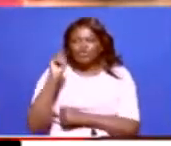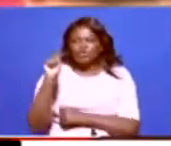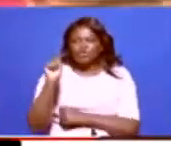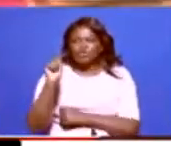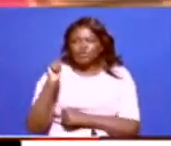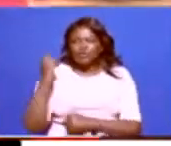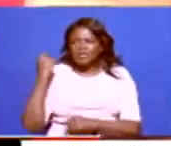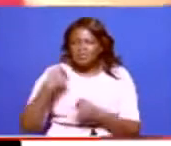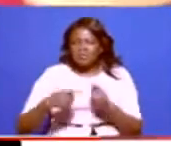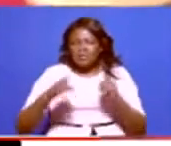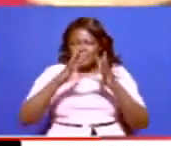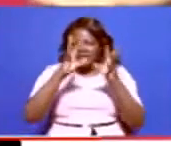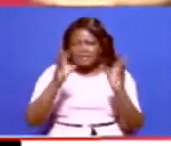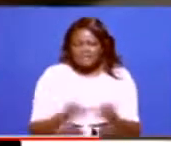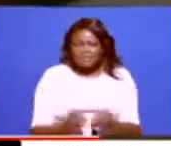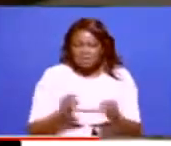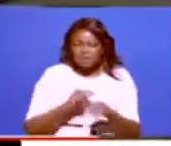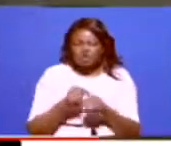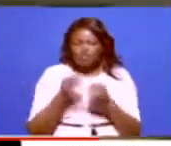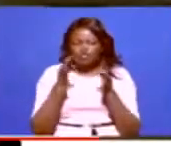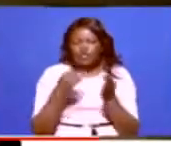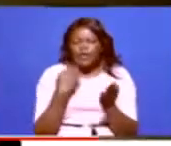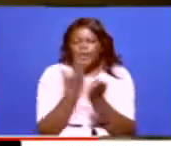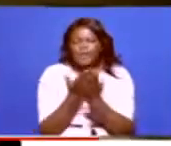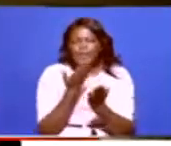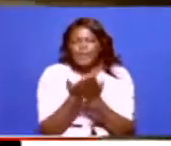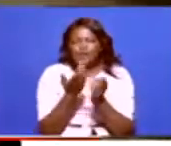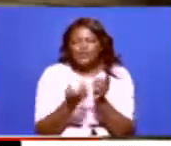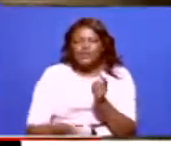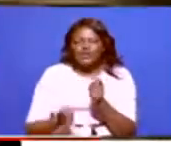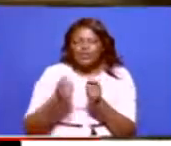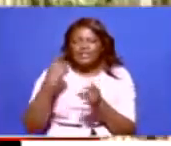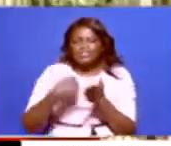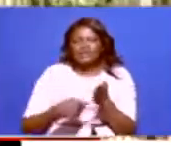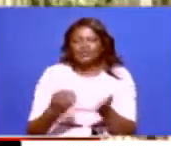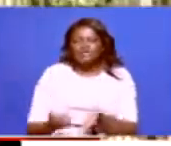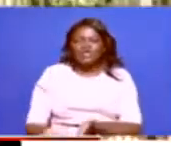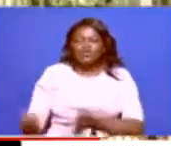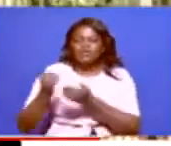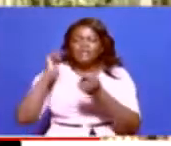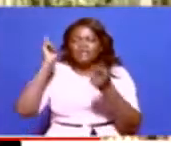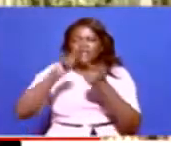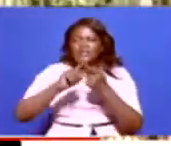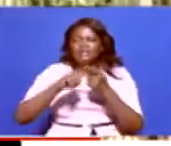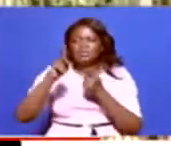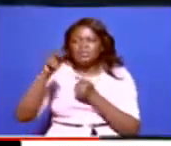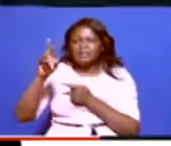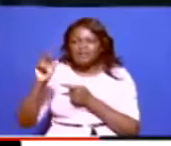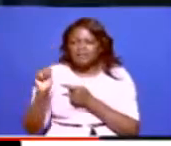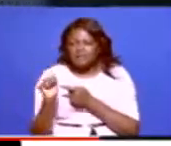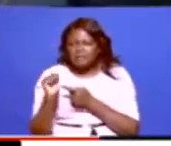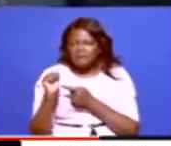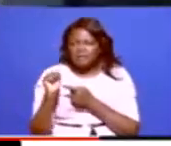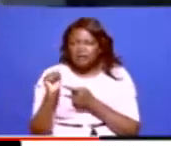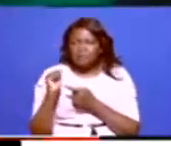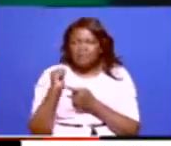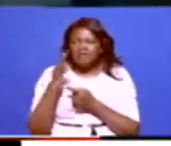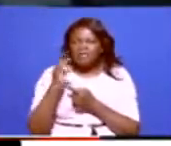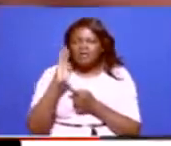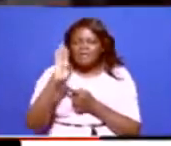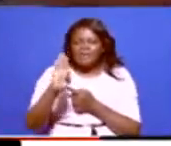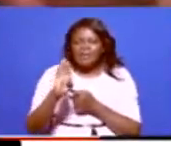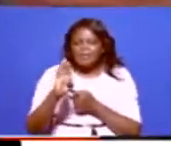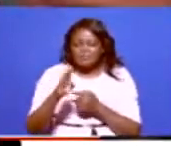budget, the National Treasury is proposing to increase the tax collections target on the Kenya Revenue Authority by 300 billion